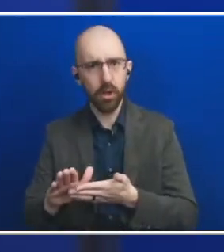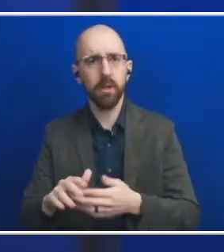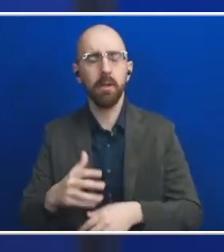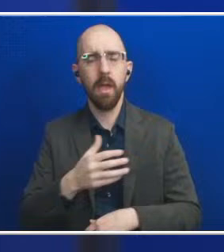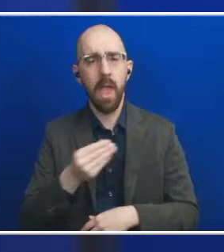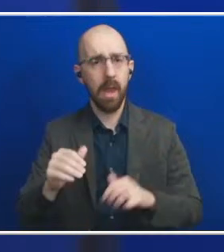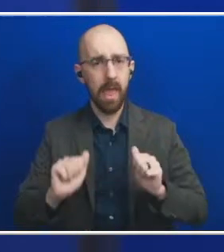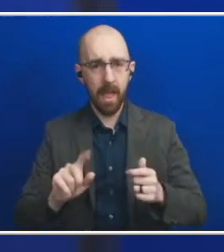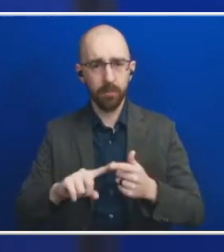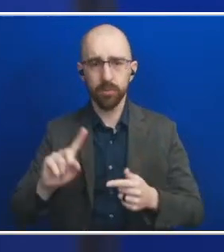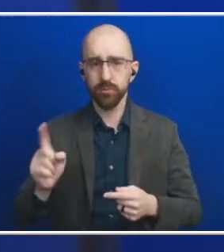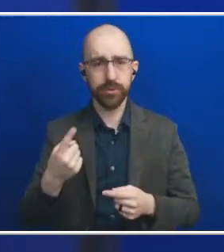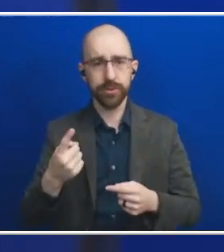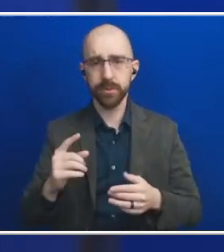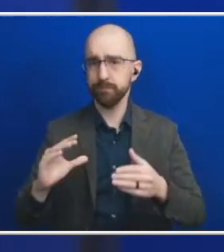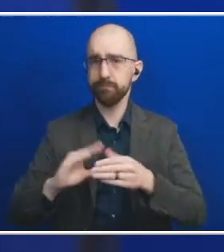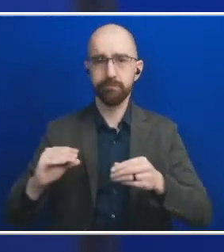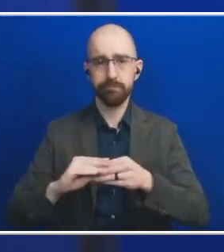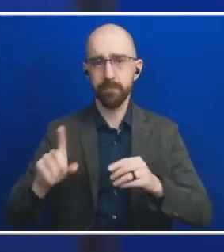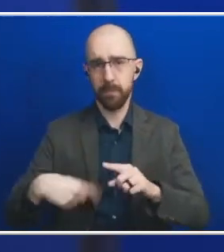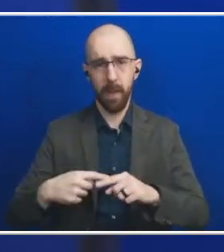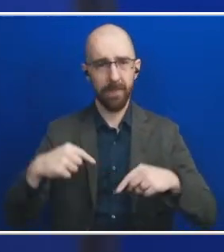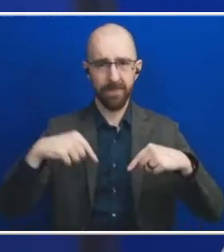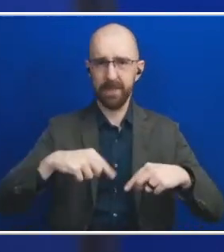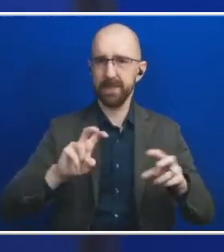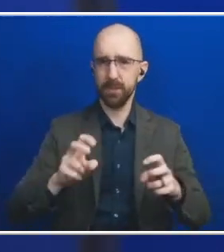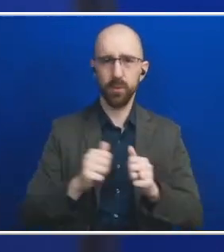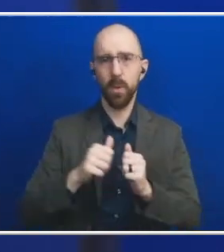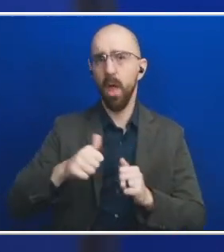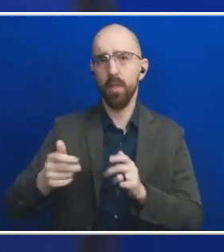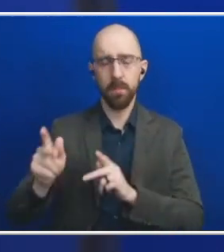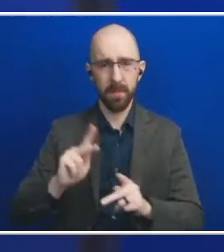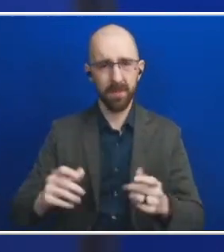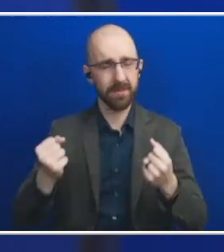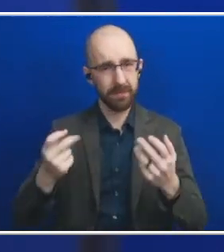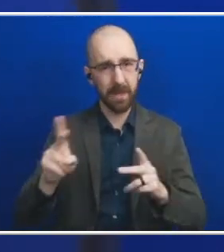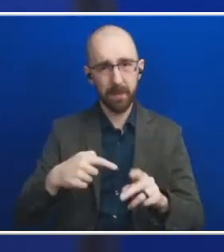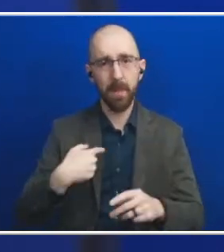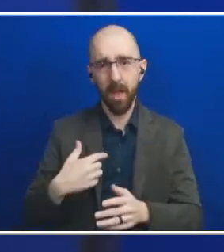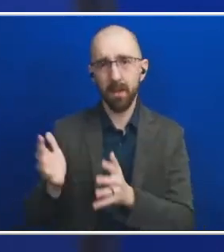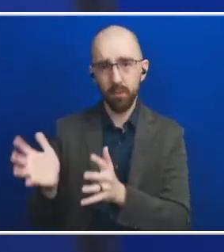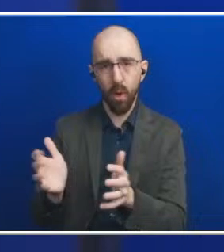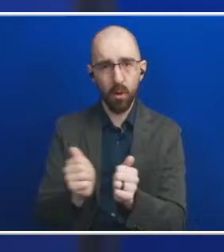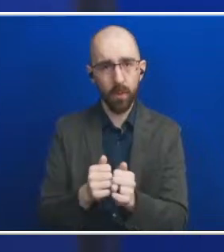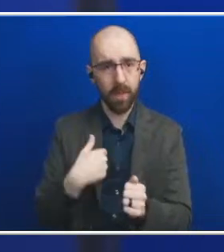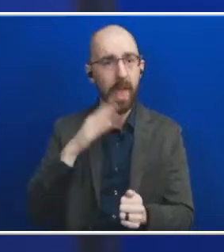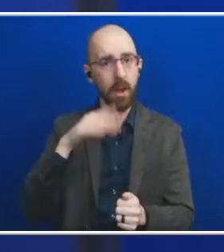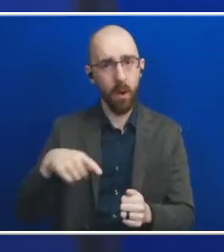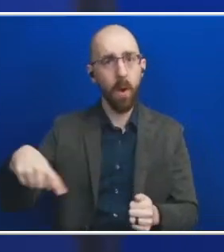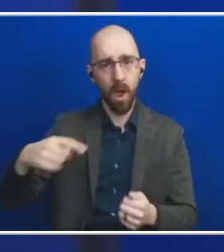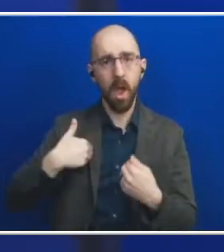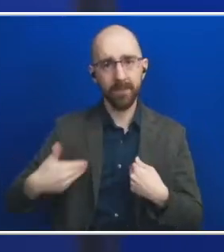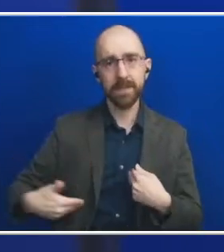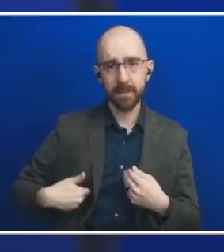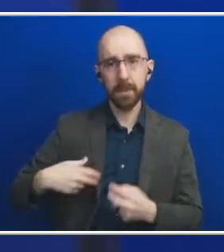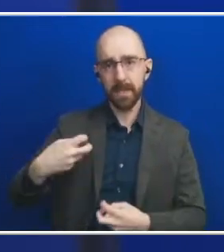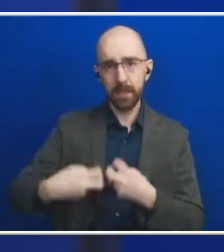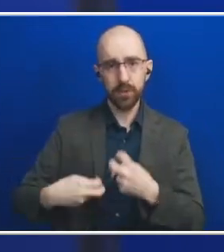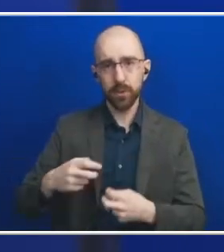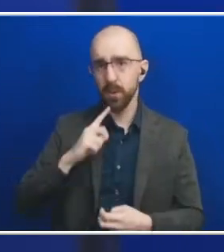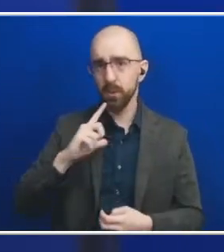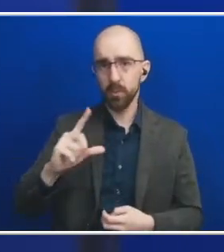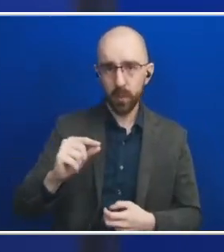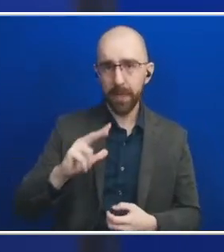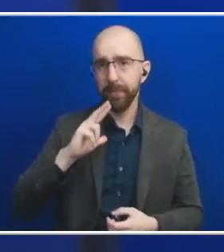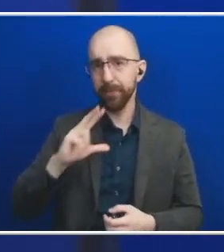talk about this with other people. There's so many people I talk to and I know that have stomach issues that are in their 20s or 30s. I'm not saying, obviously